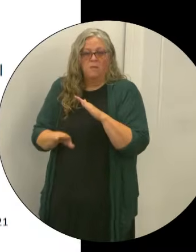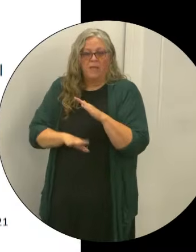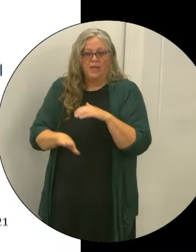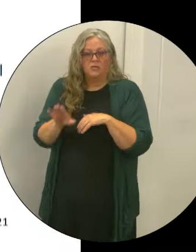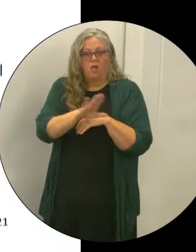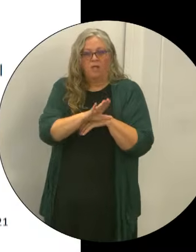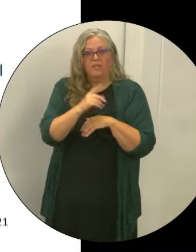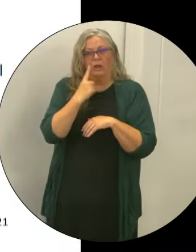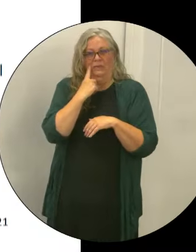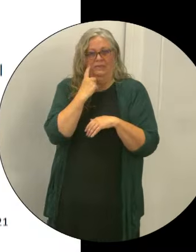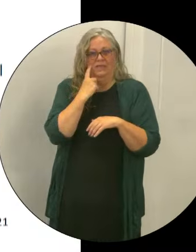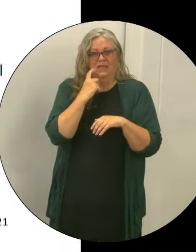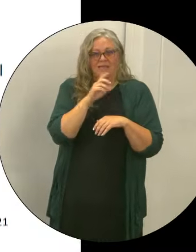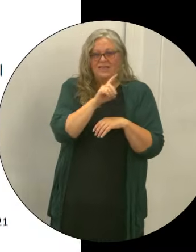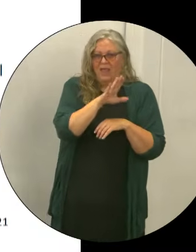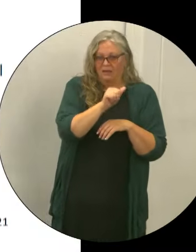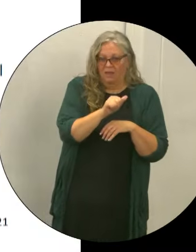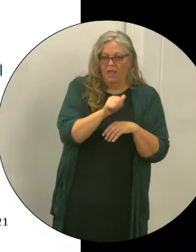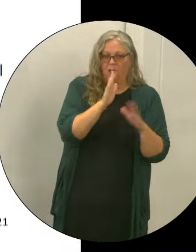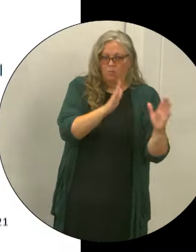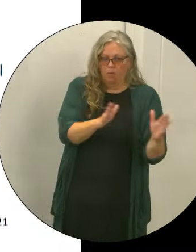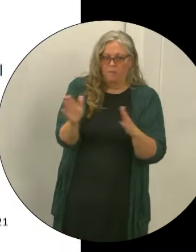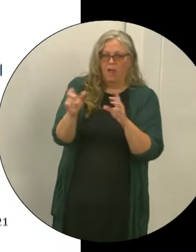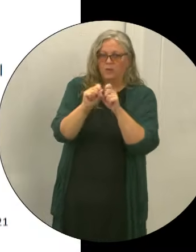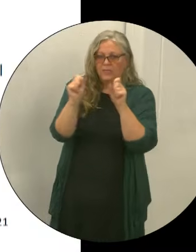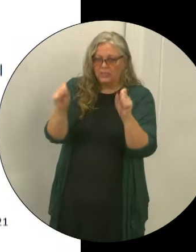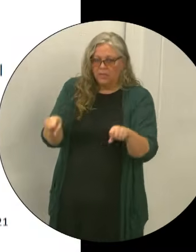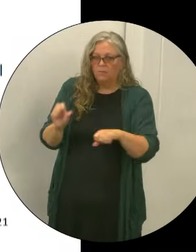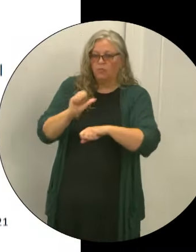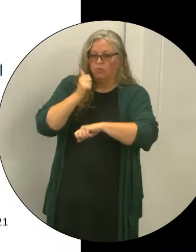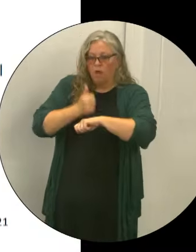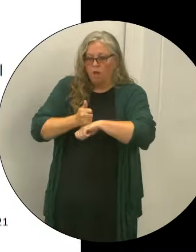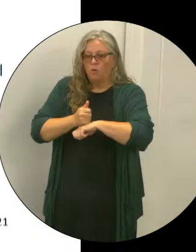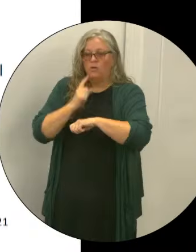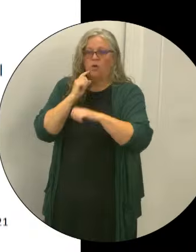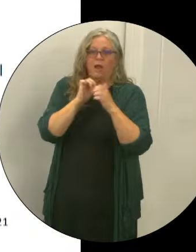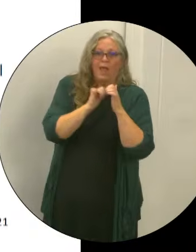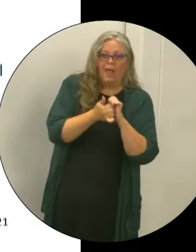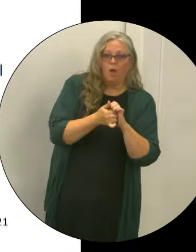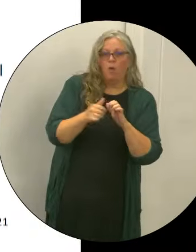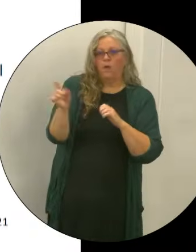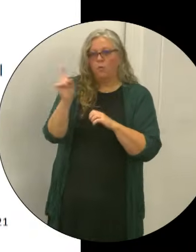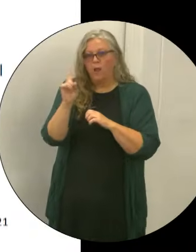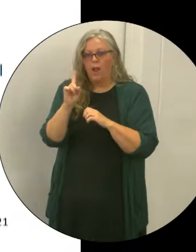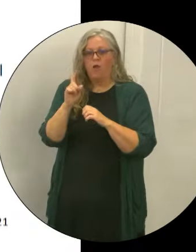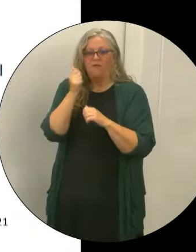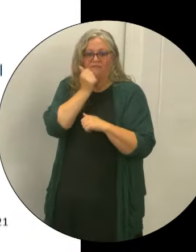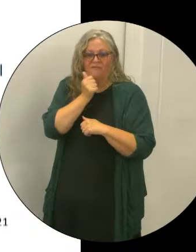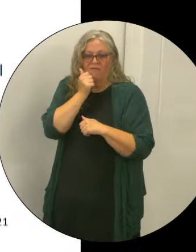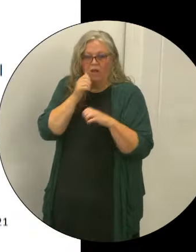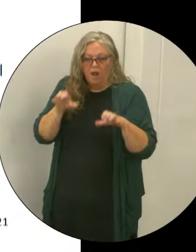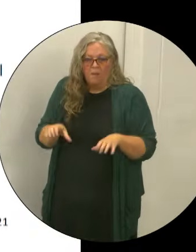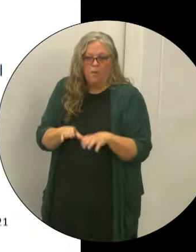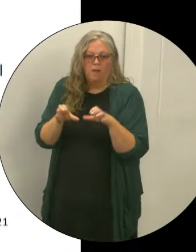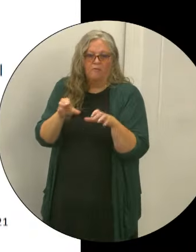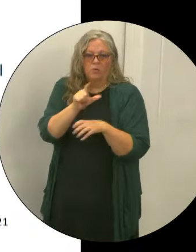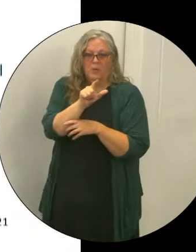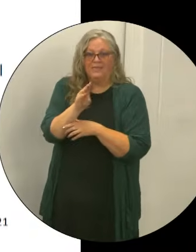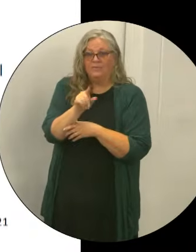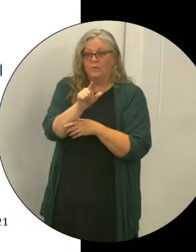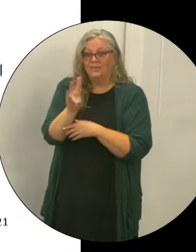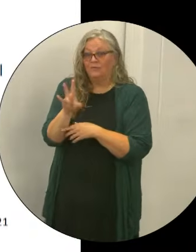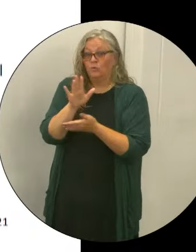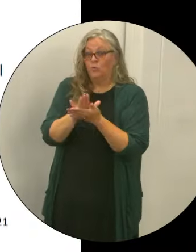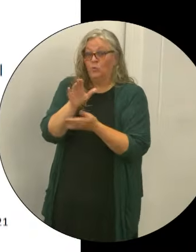latest data and prepare their systems and structures, which are the how and where of daily operations for the 26-27 school